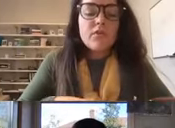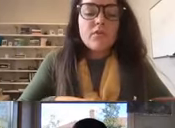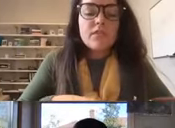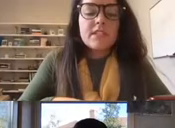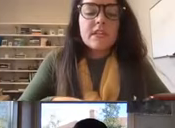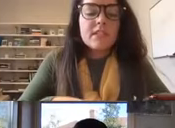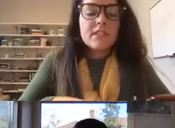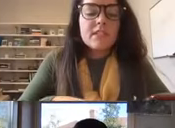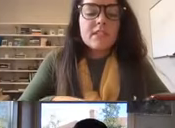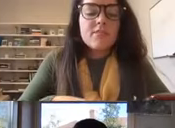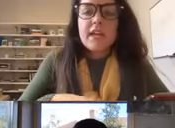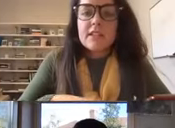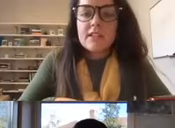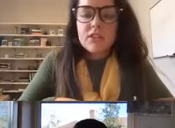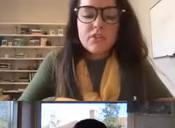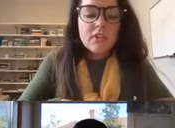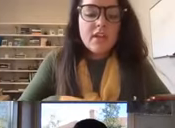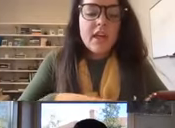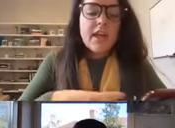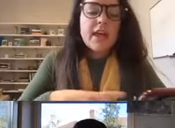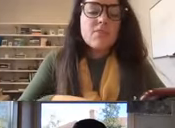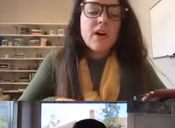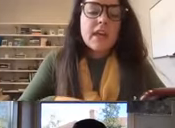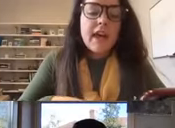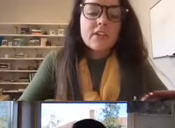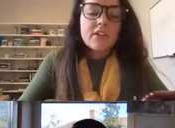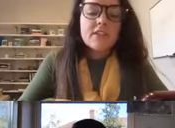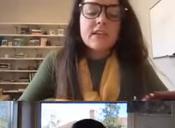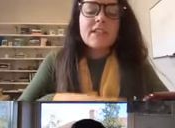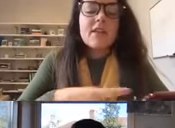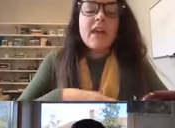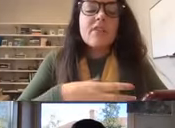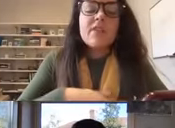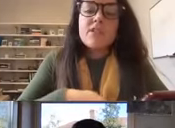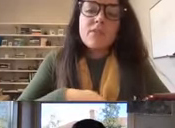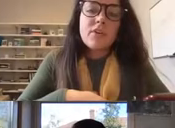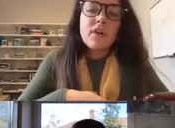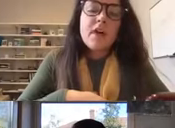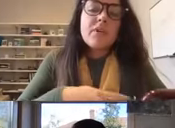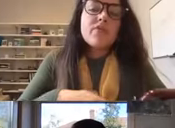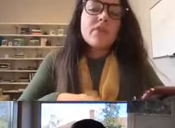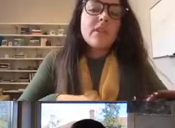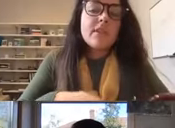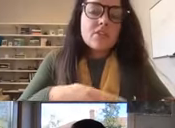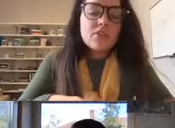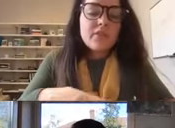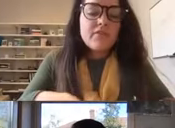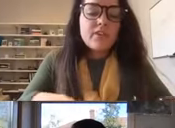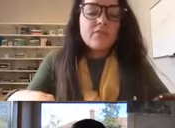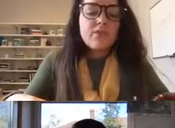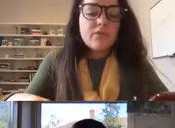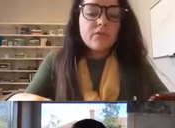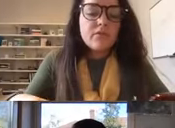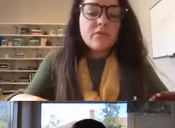quote, moves to innocence by institutional and hegemonic actors as they make visible but frequently